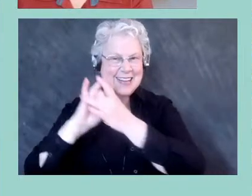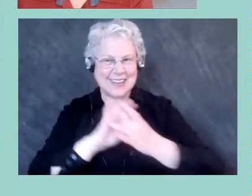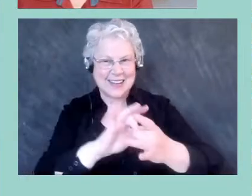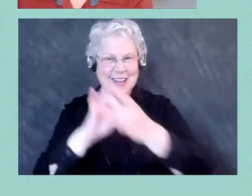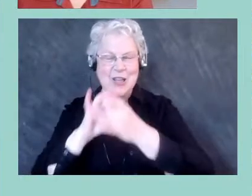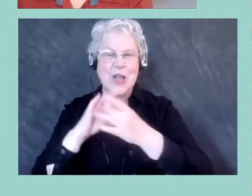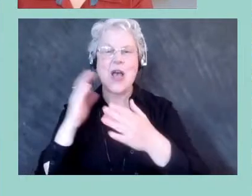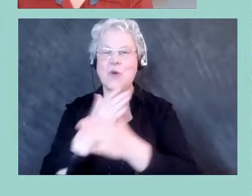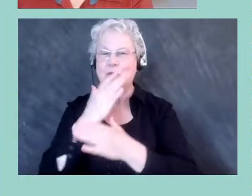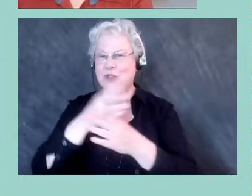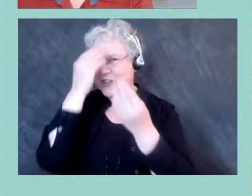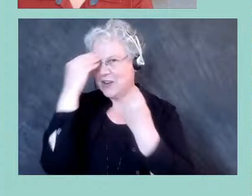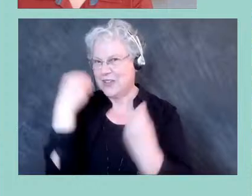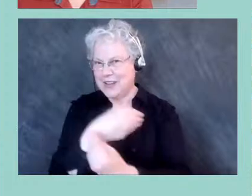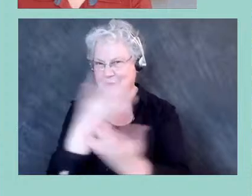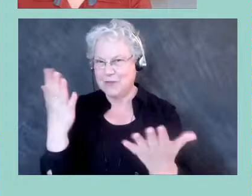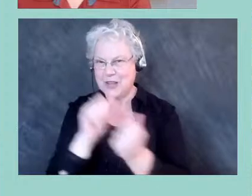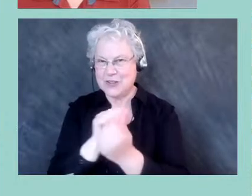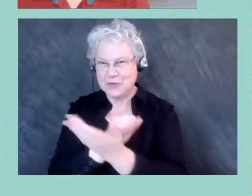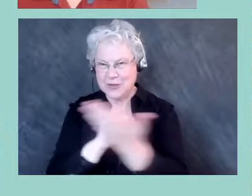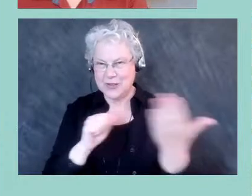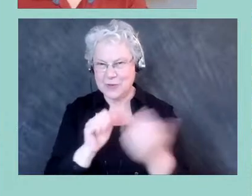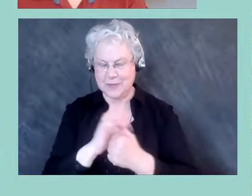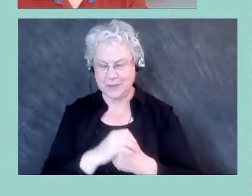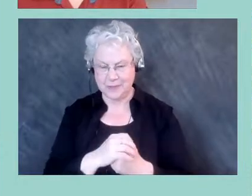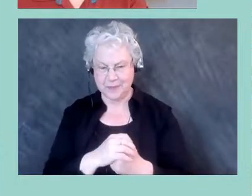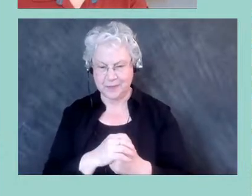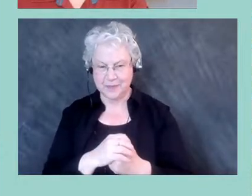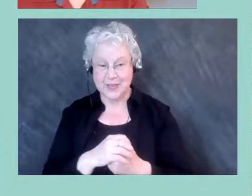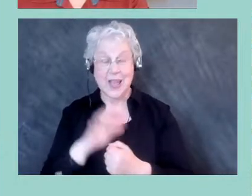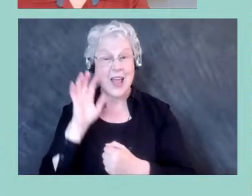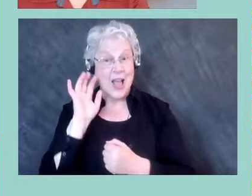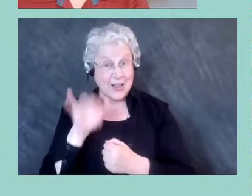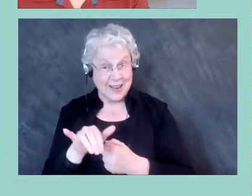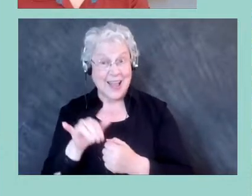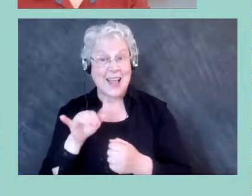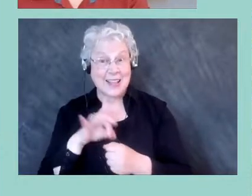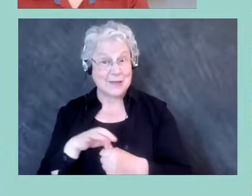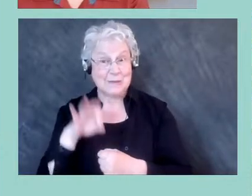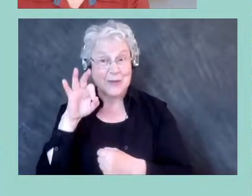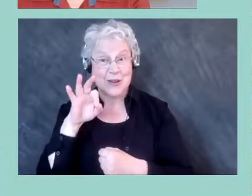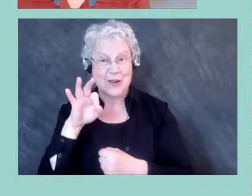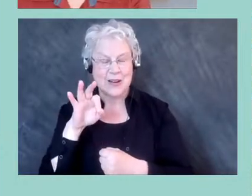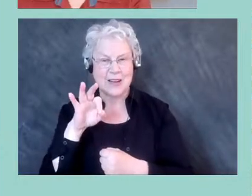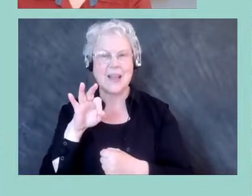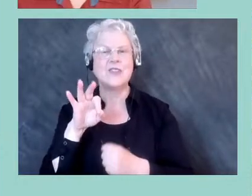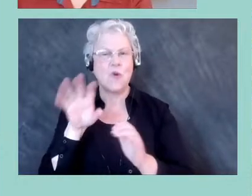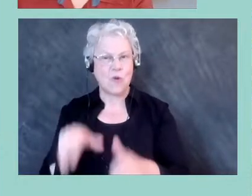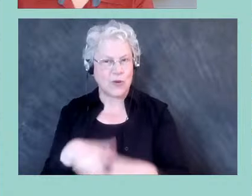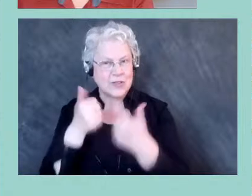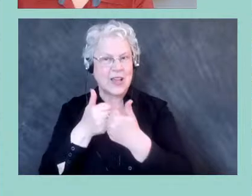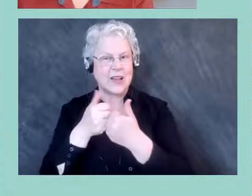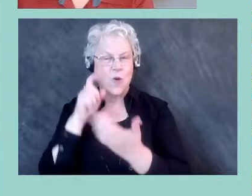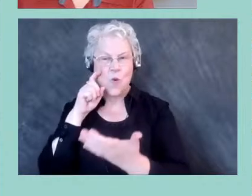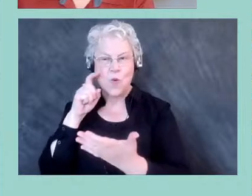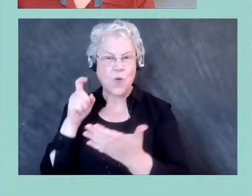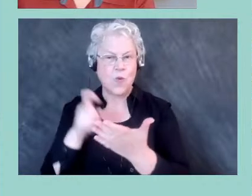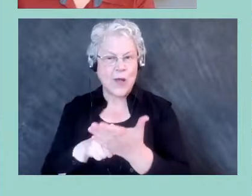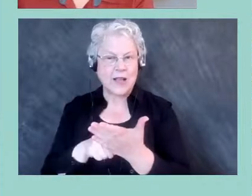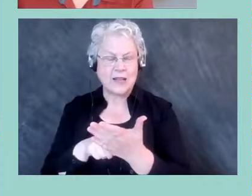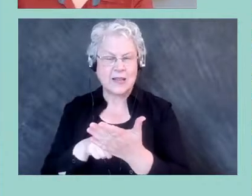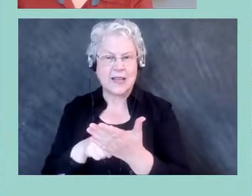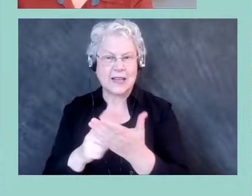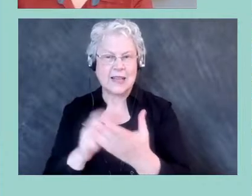that information with you. In that spirit, I charge us to recognize and engage with the unique